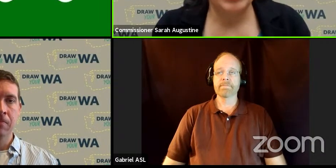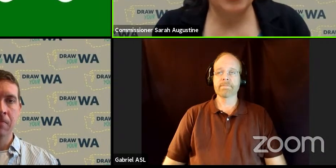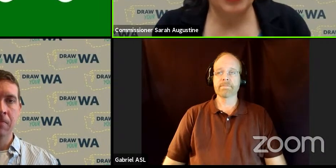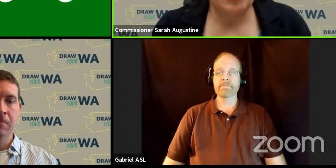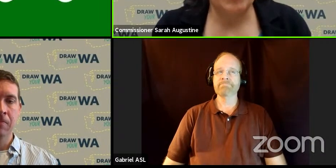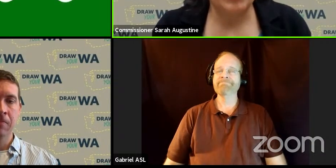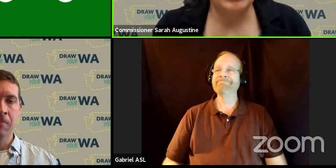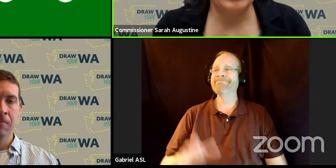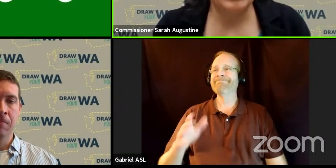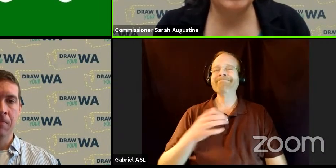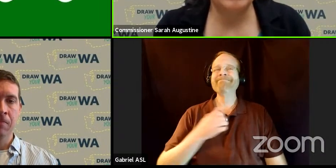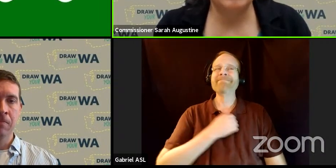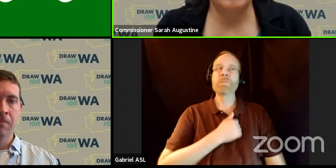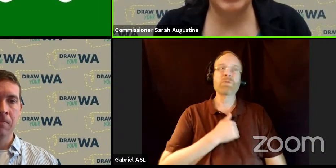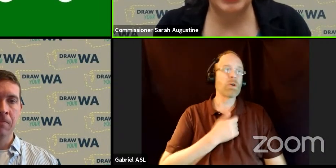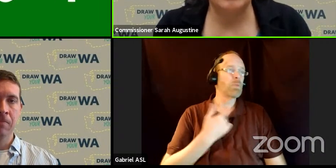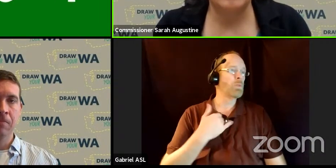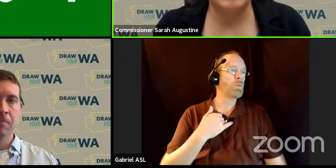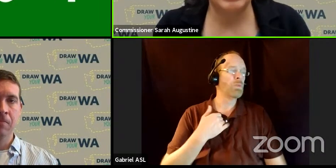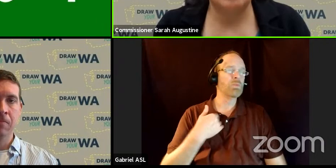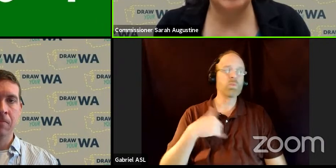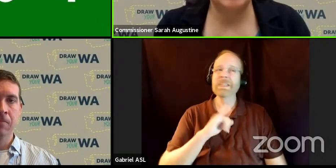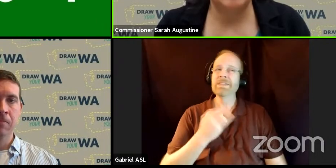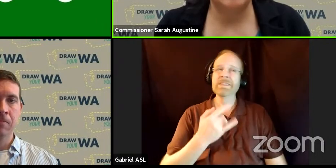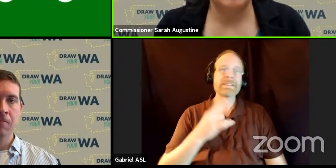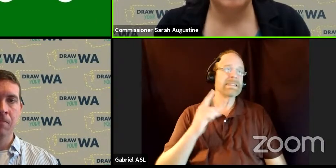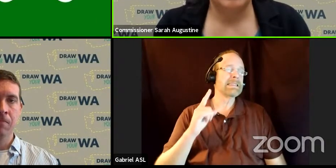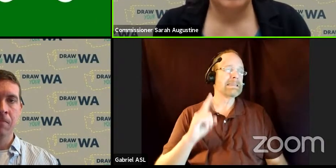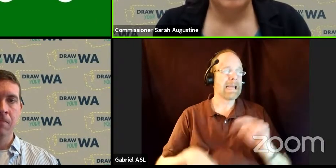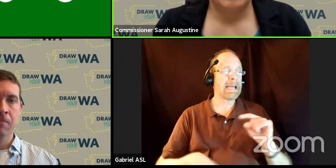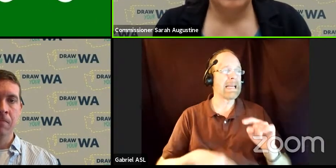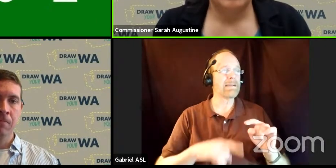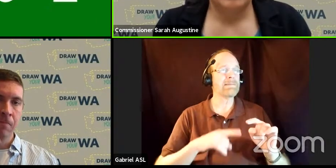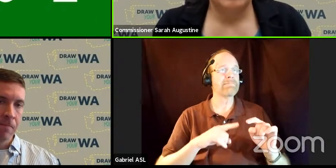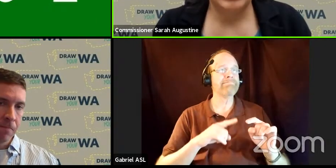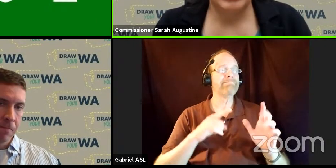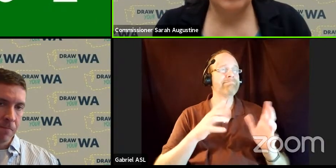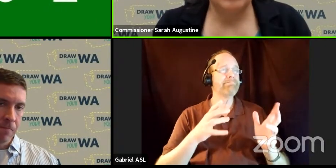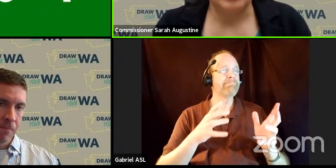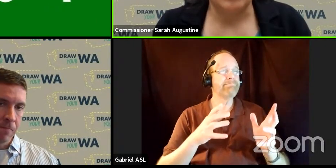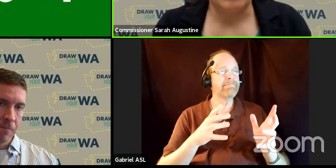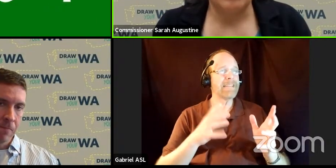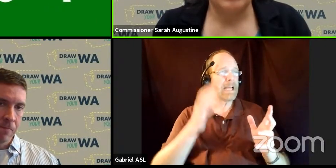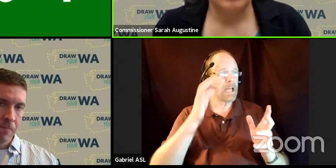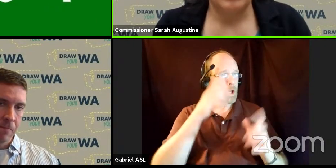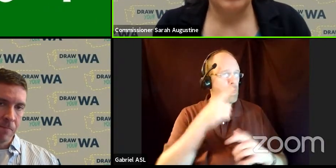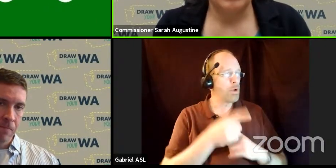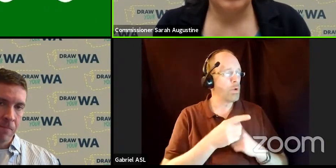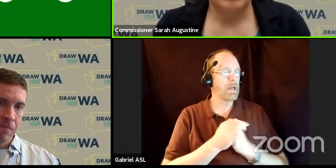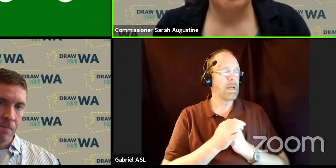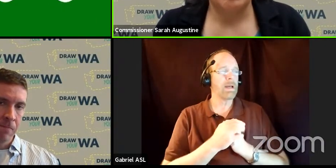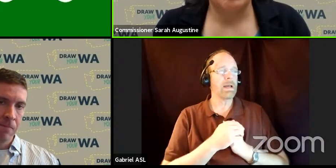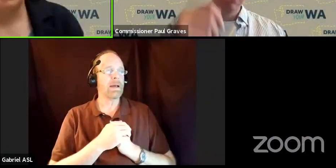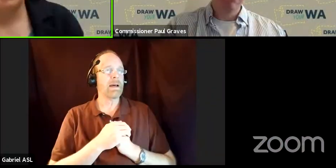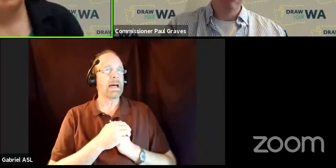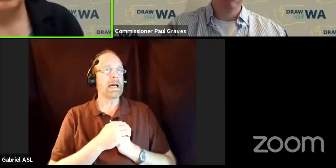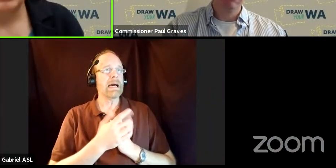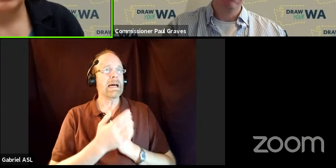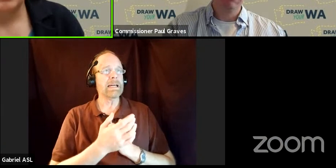Sir, I'm sorry, but we just can't seem to hear you.